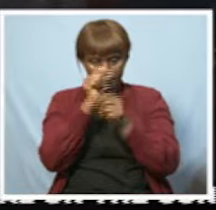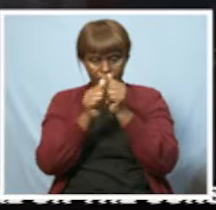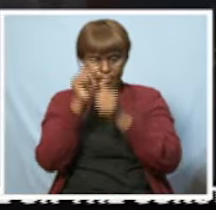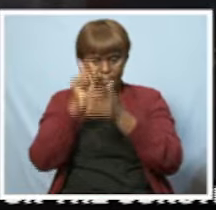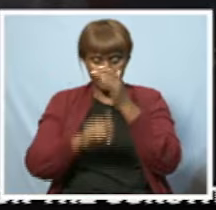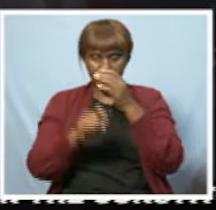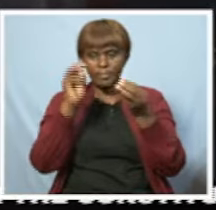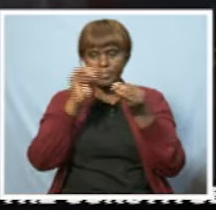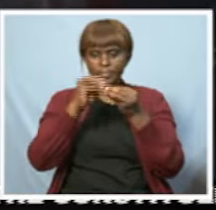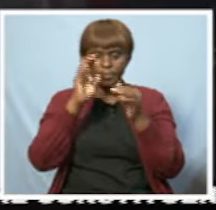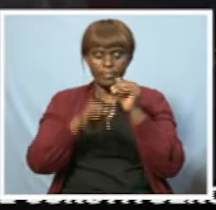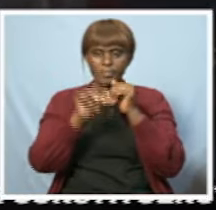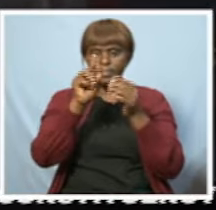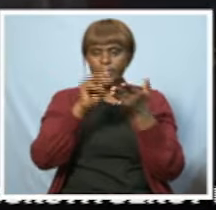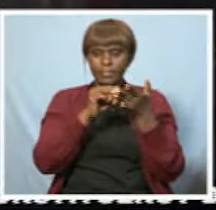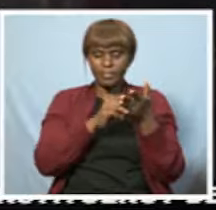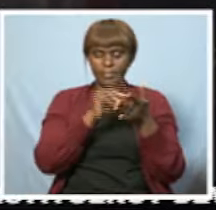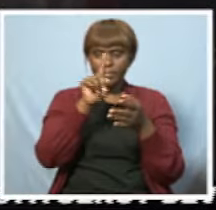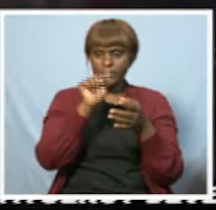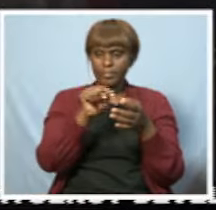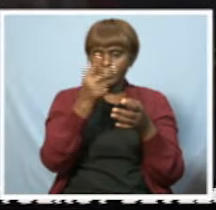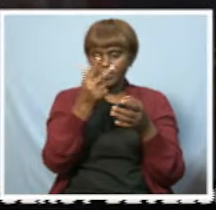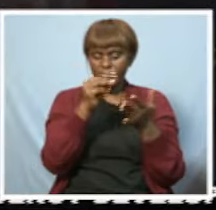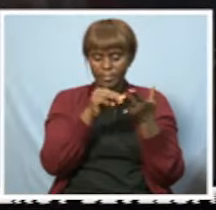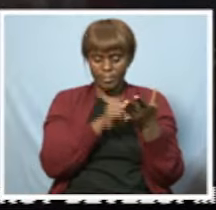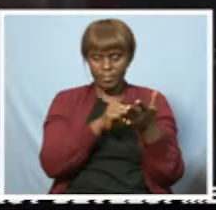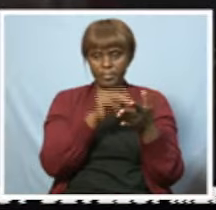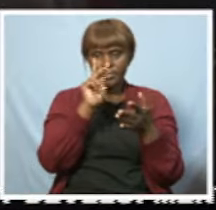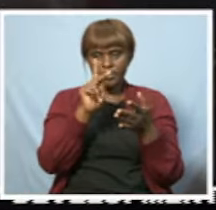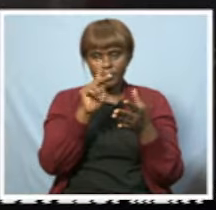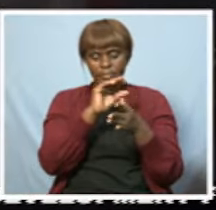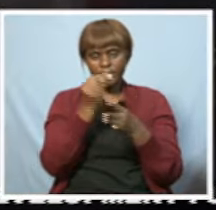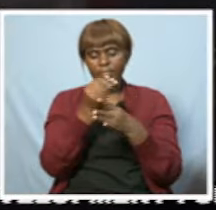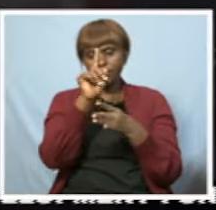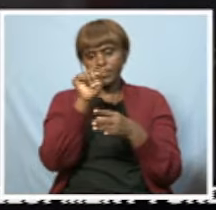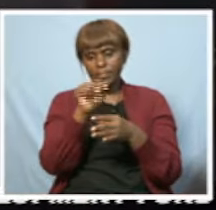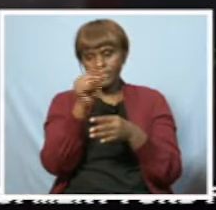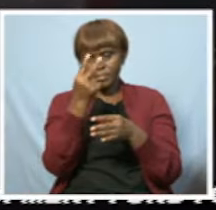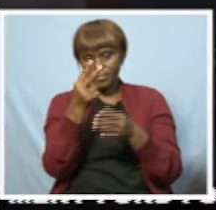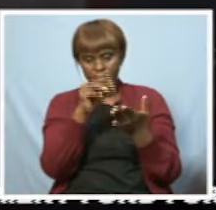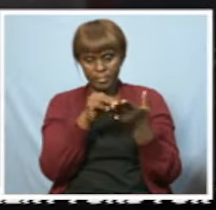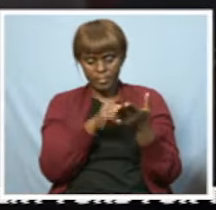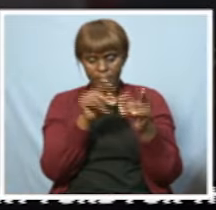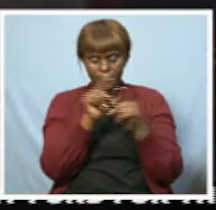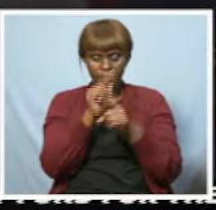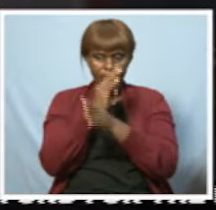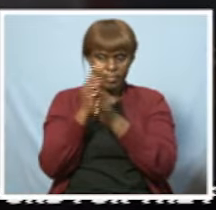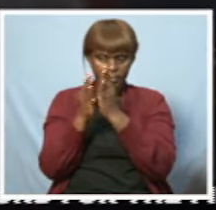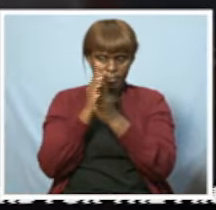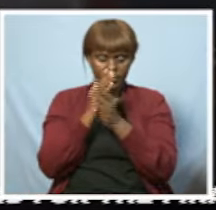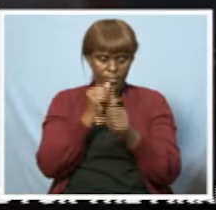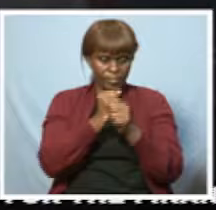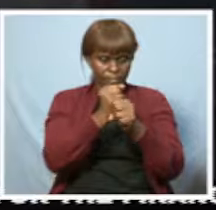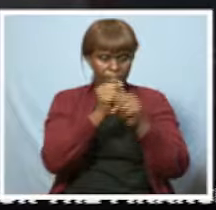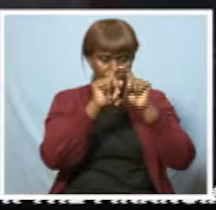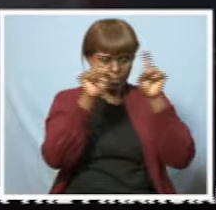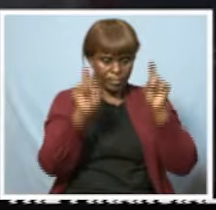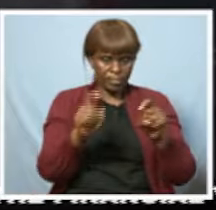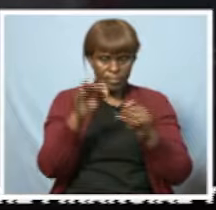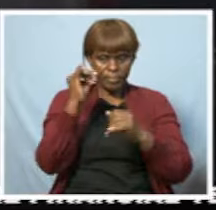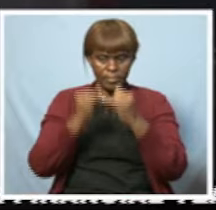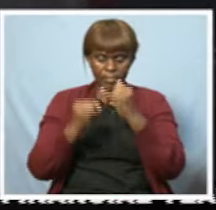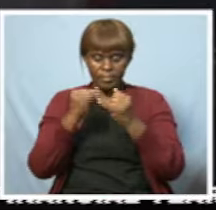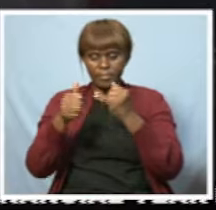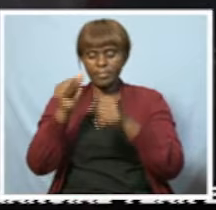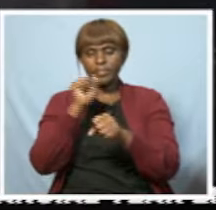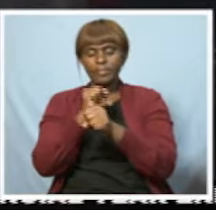than 1 million kwacha, 1.3 million kwacha or 1.2 million kwacha. And this contractor, he presents this certificate of completion that he has done a